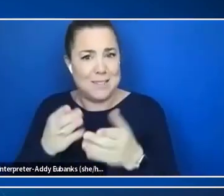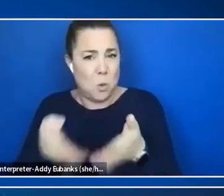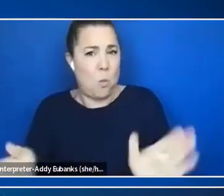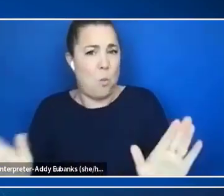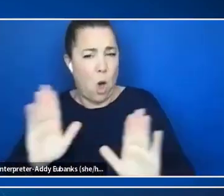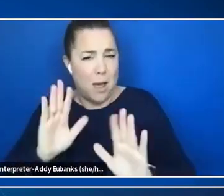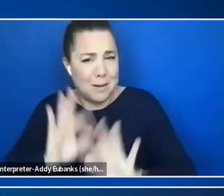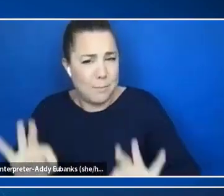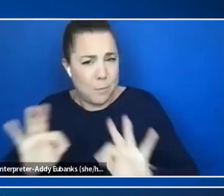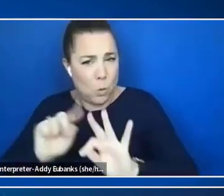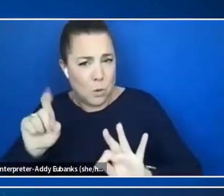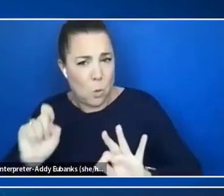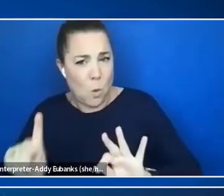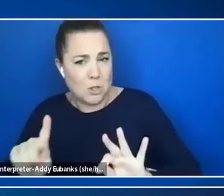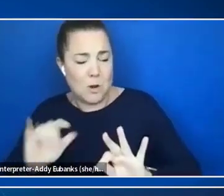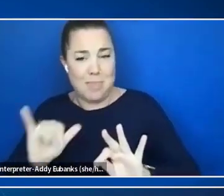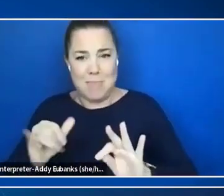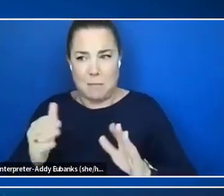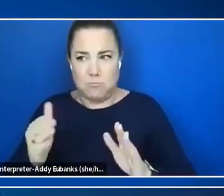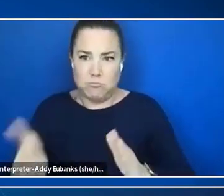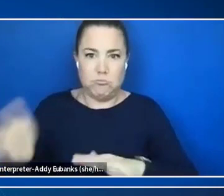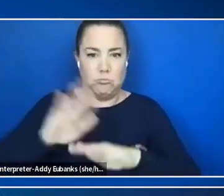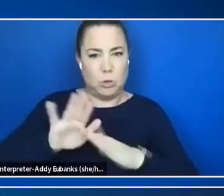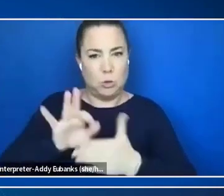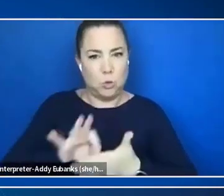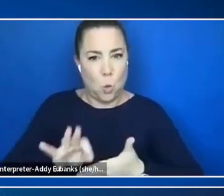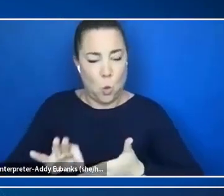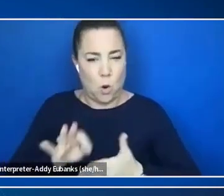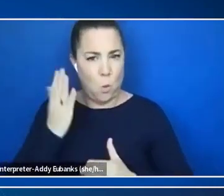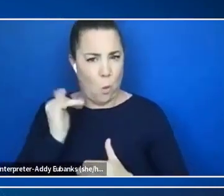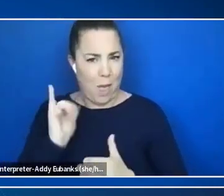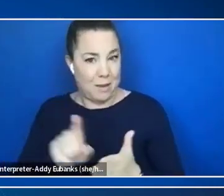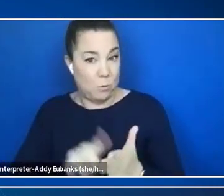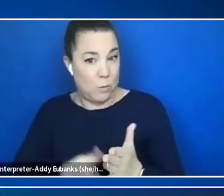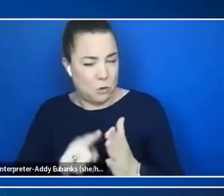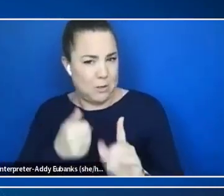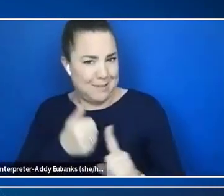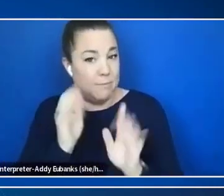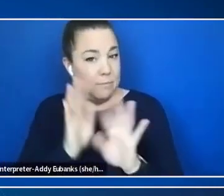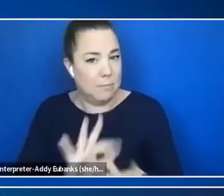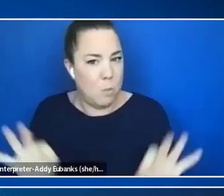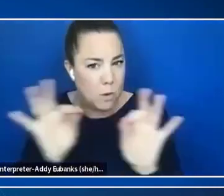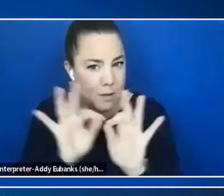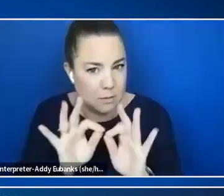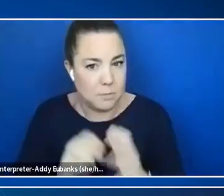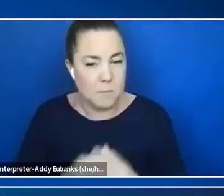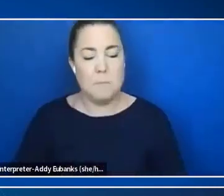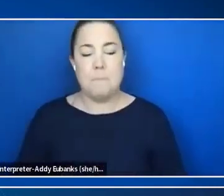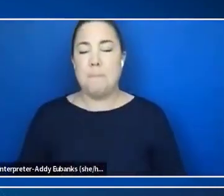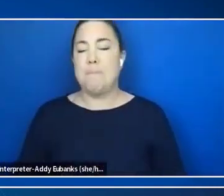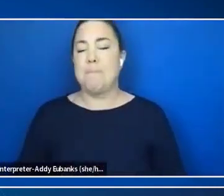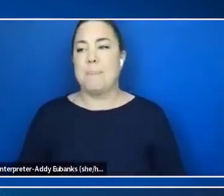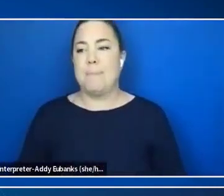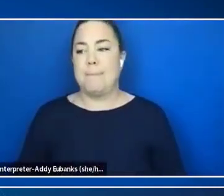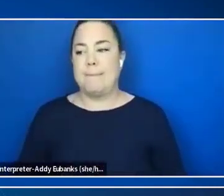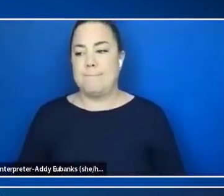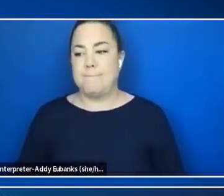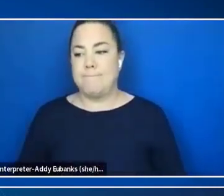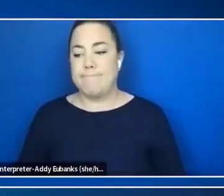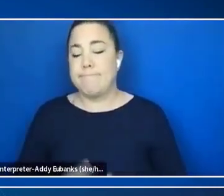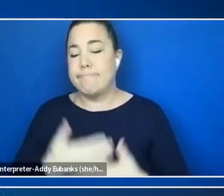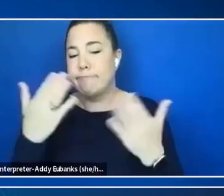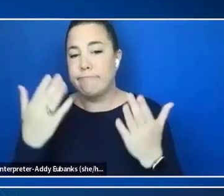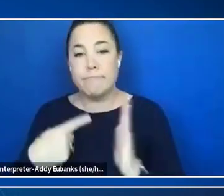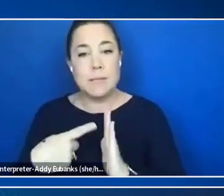be driving the score for the importance of the research. Other times, you may have a